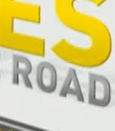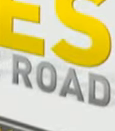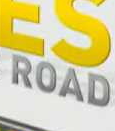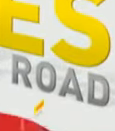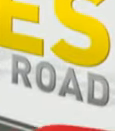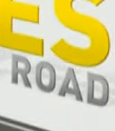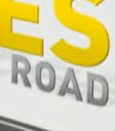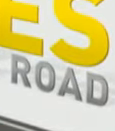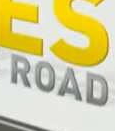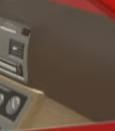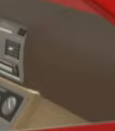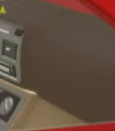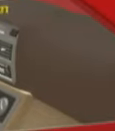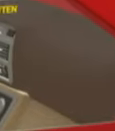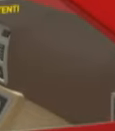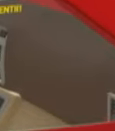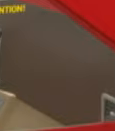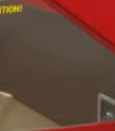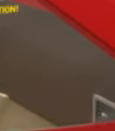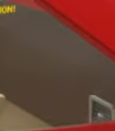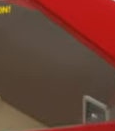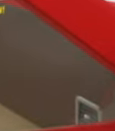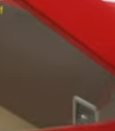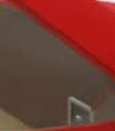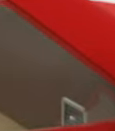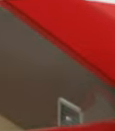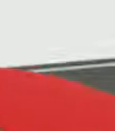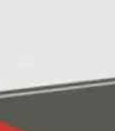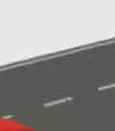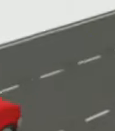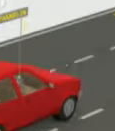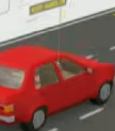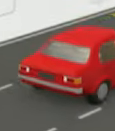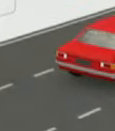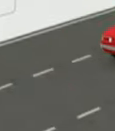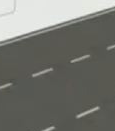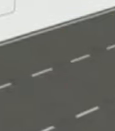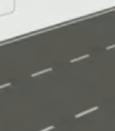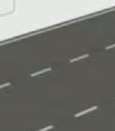road. Keep both hands on the steering wheel at all times.